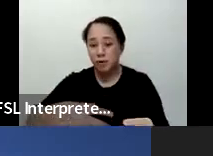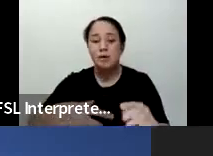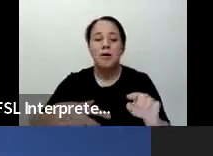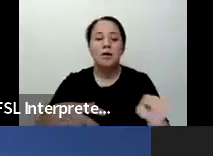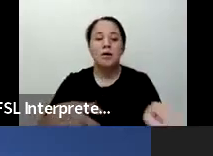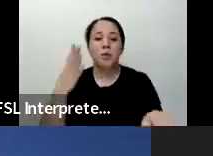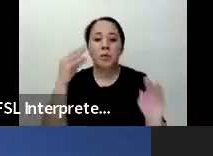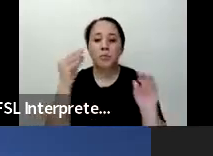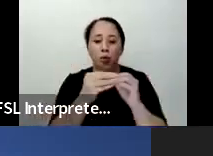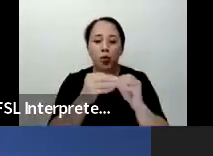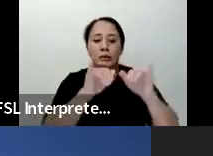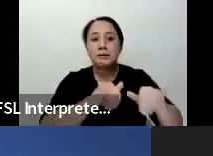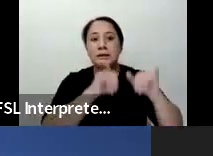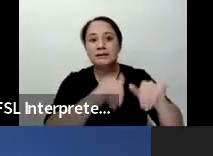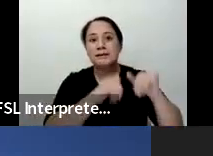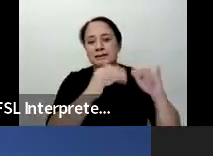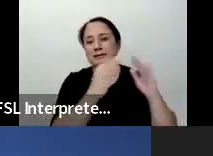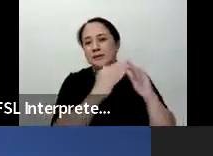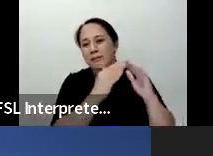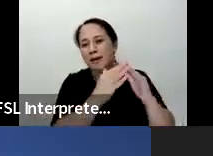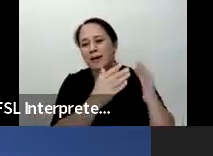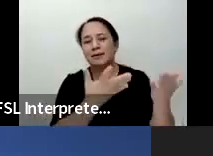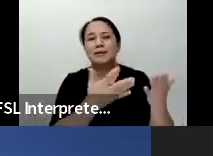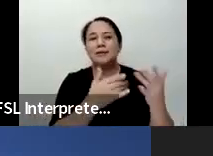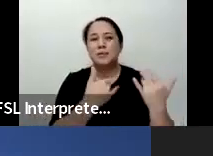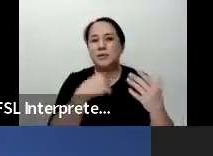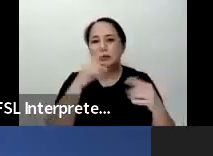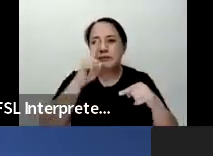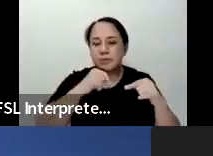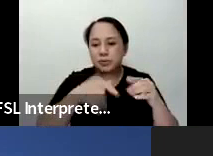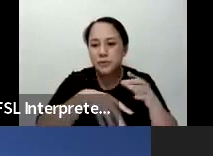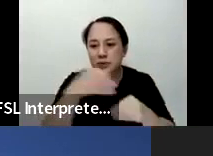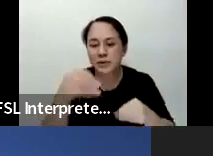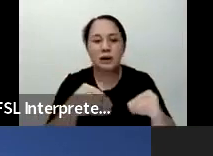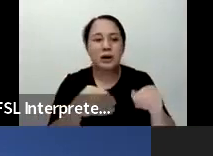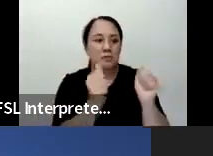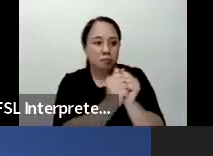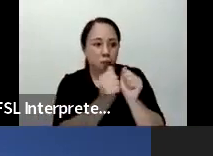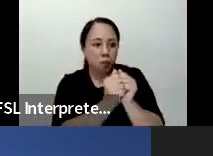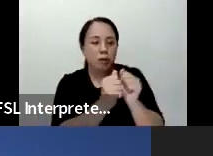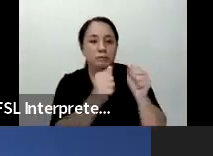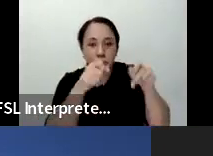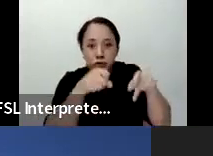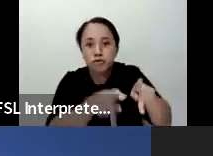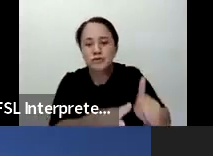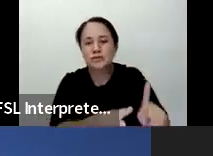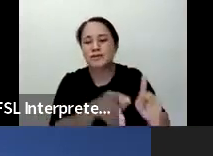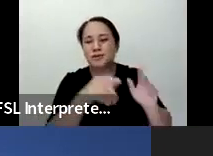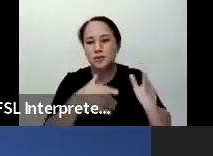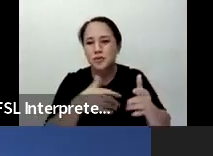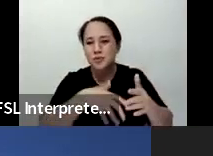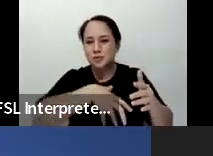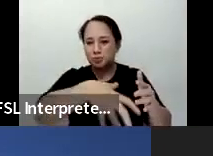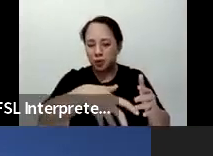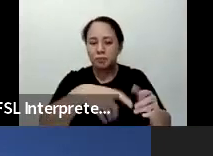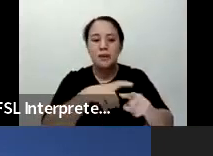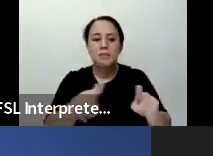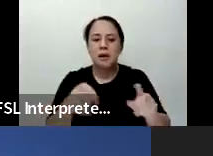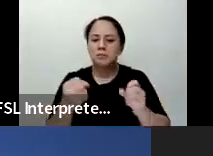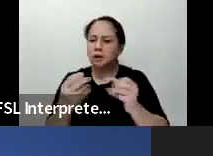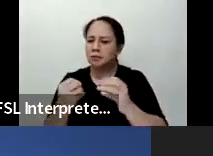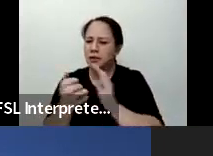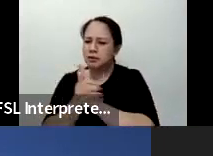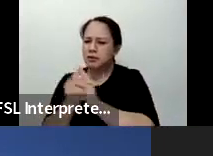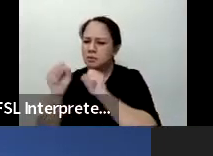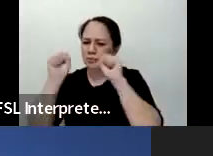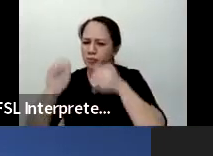of lockdowns, mobility restrictions, more time to conceive. But on the other hand, a lot of experts were also saying that there could